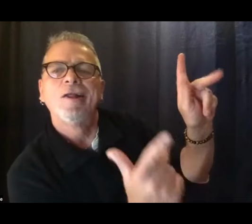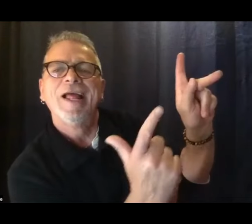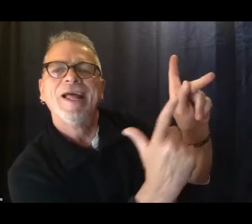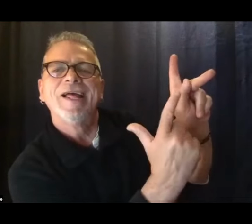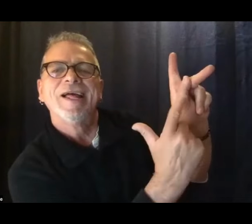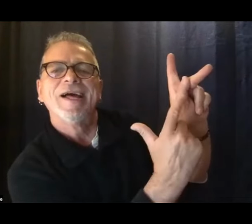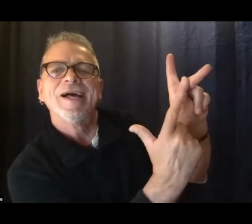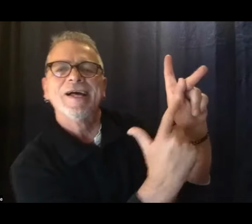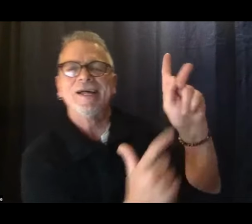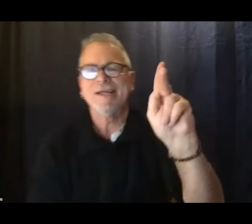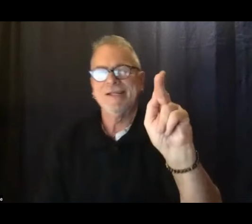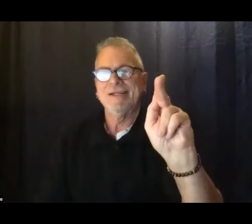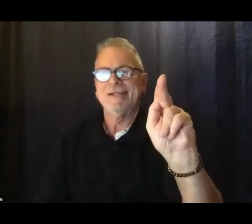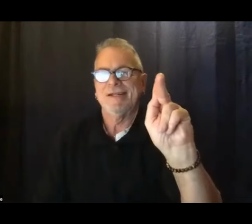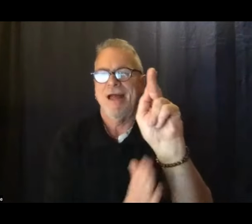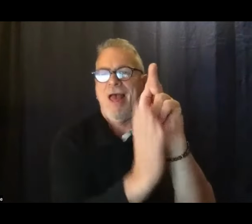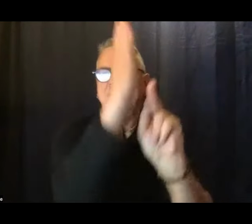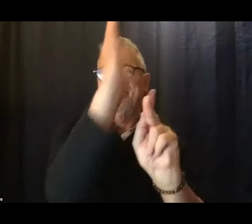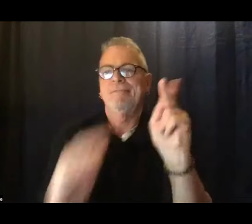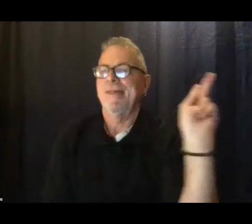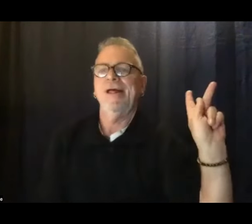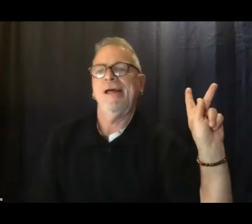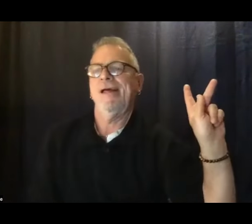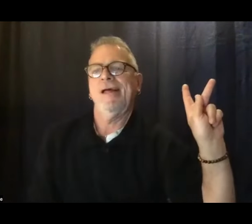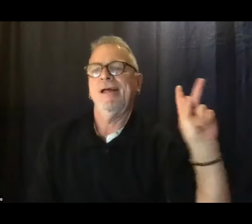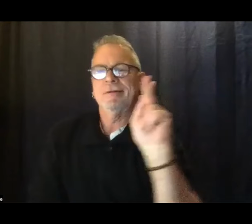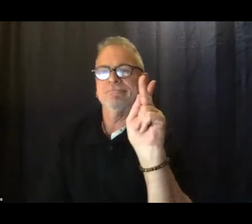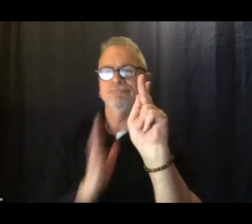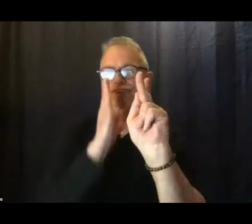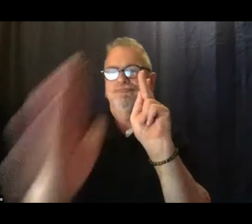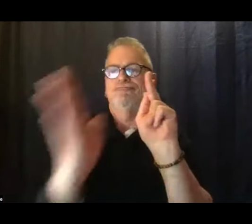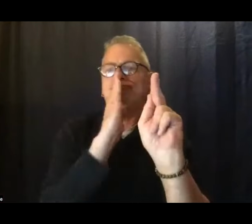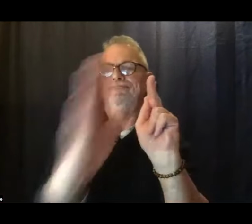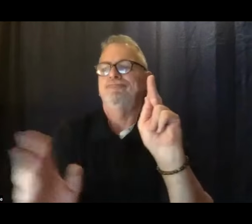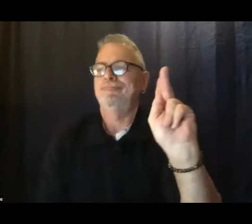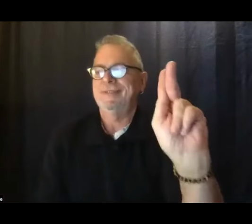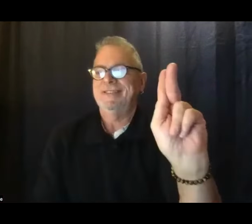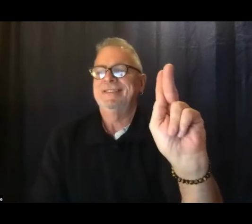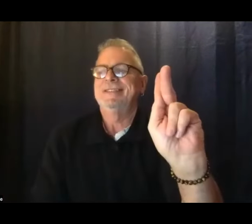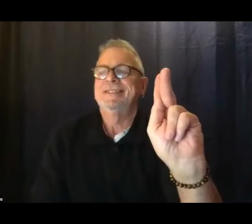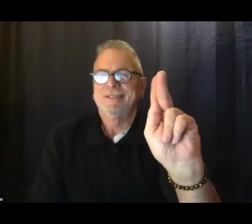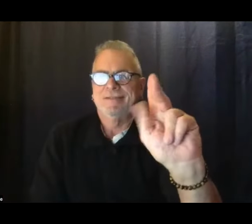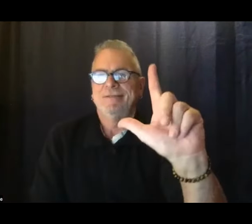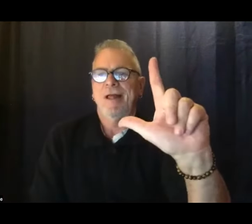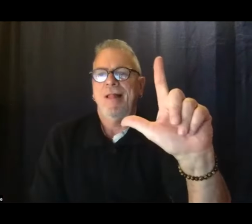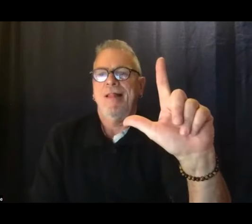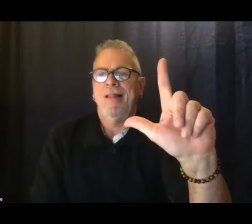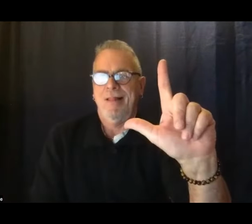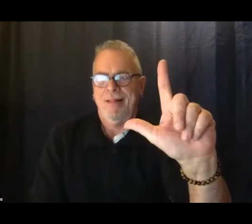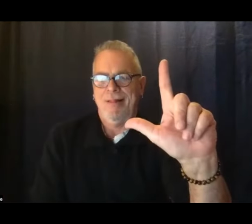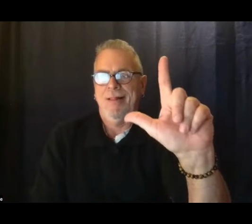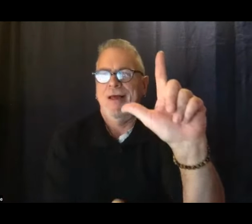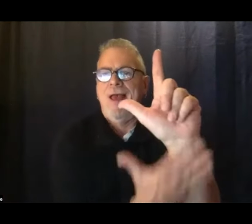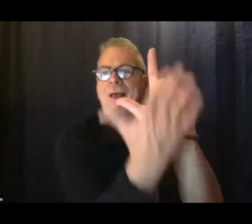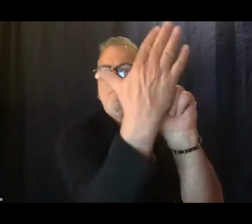And also notice how you form it. You want to make sure that you do have the K out, but the palm is